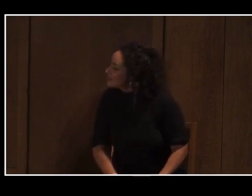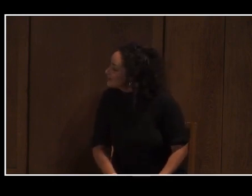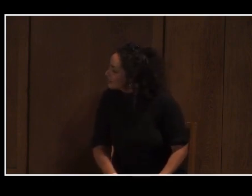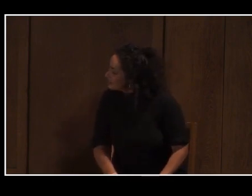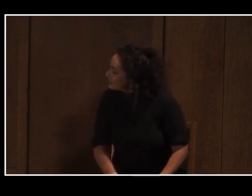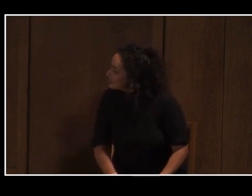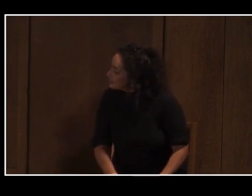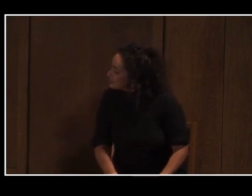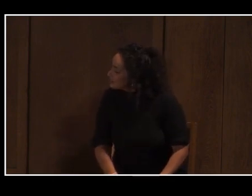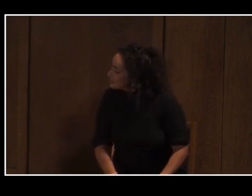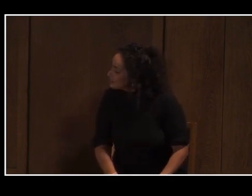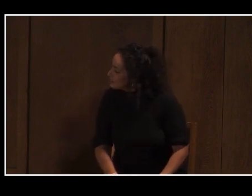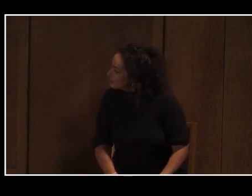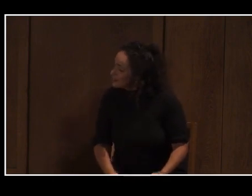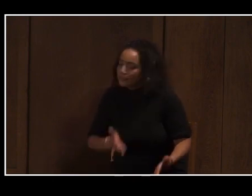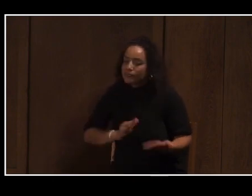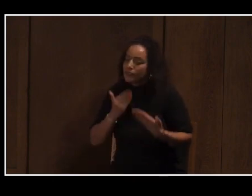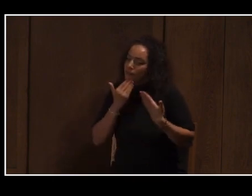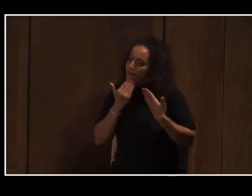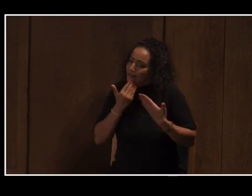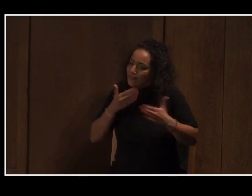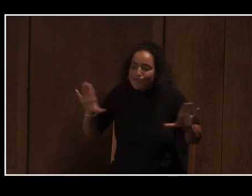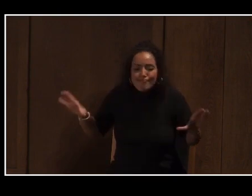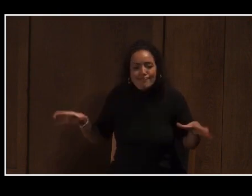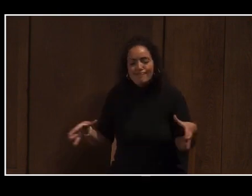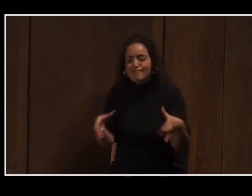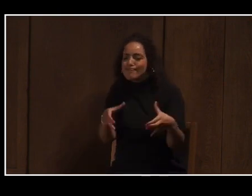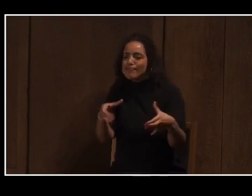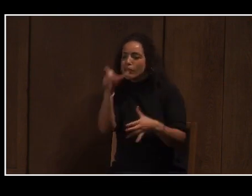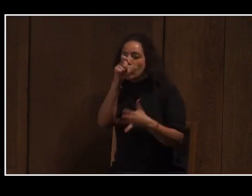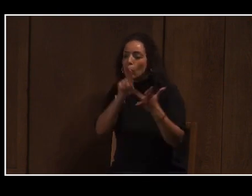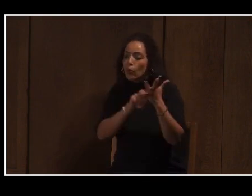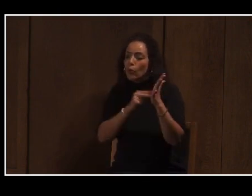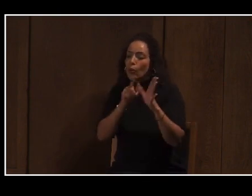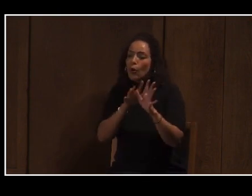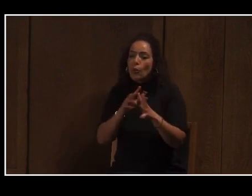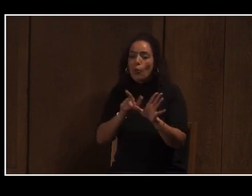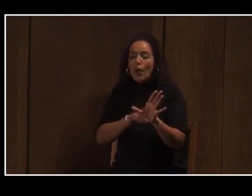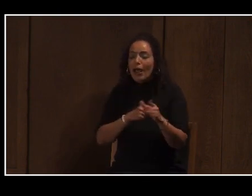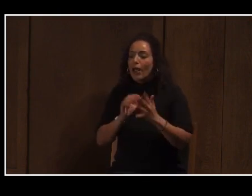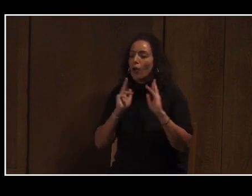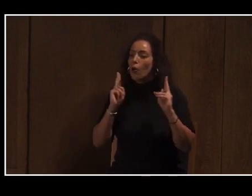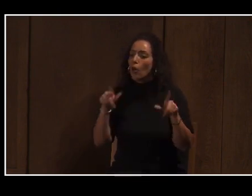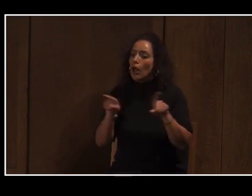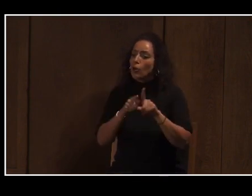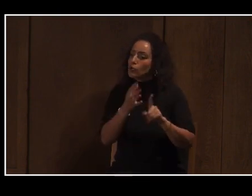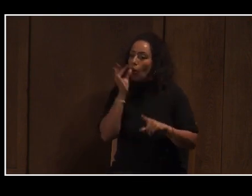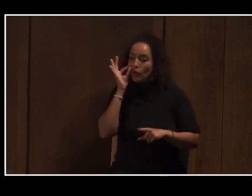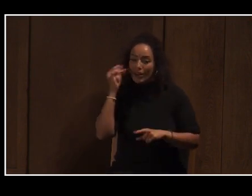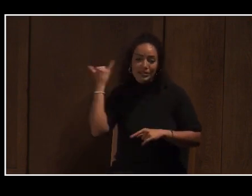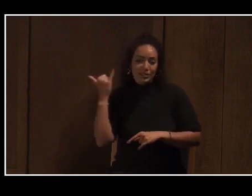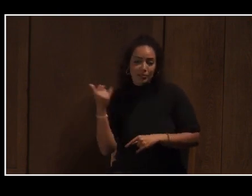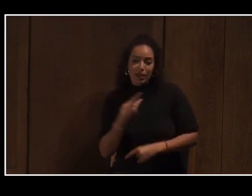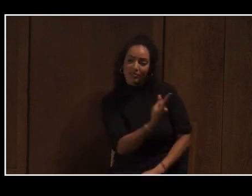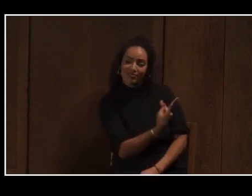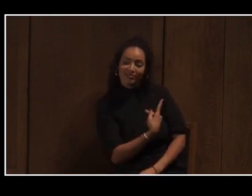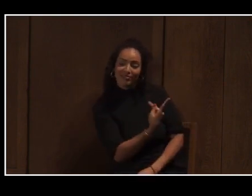We want to thank the Conway Hall team. We want to thank Grace and Samaya, our incredible BSL